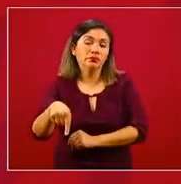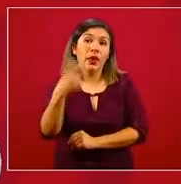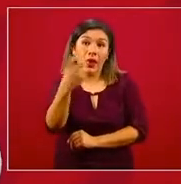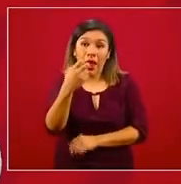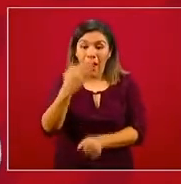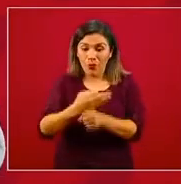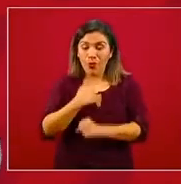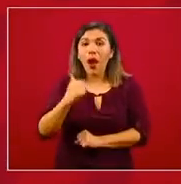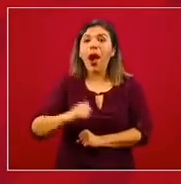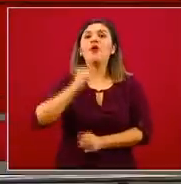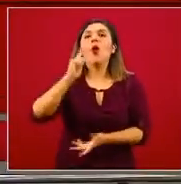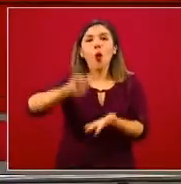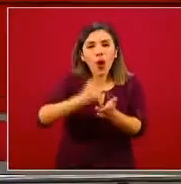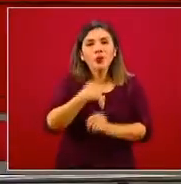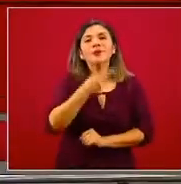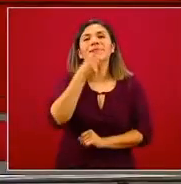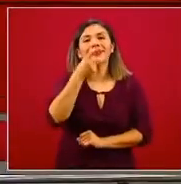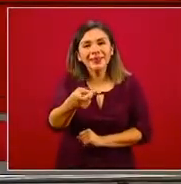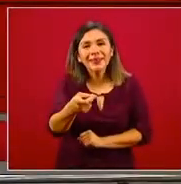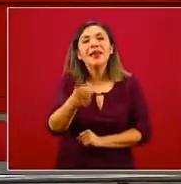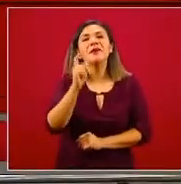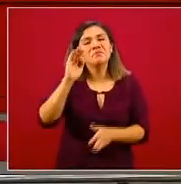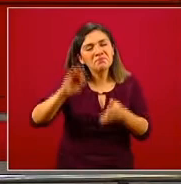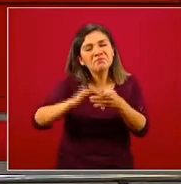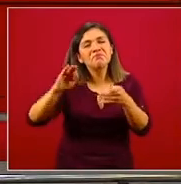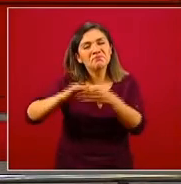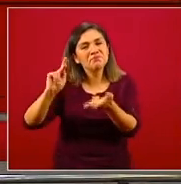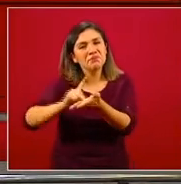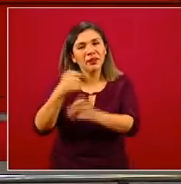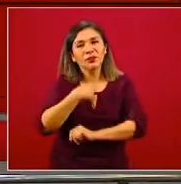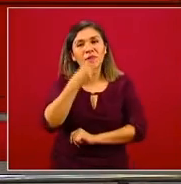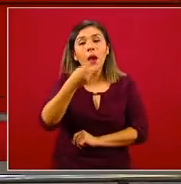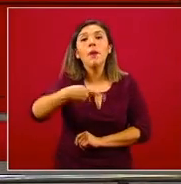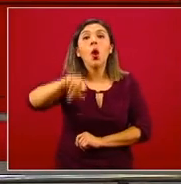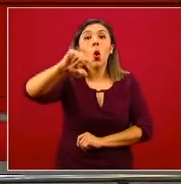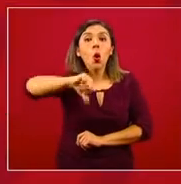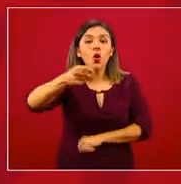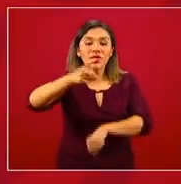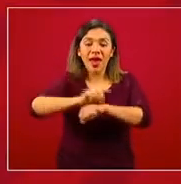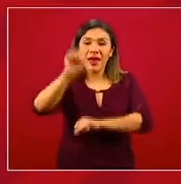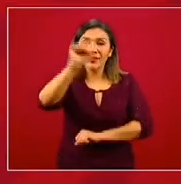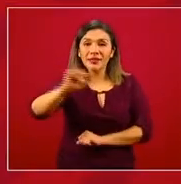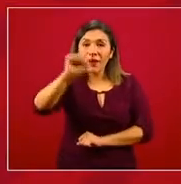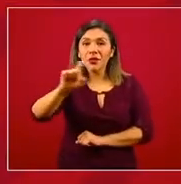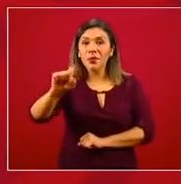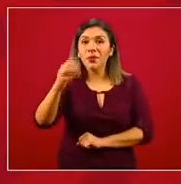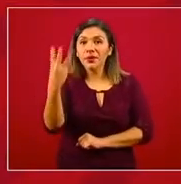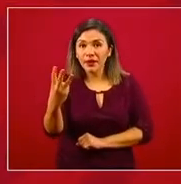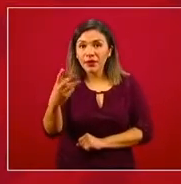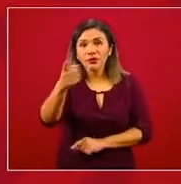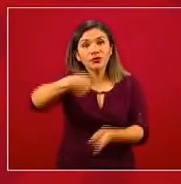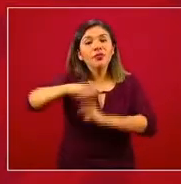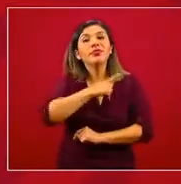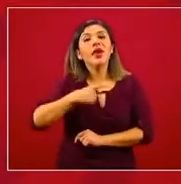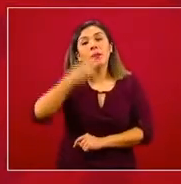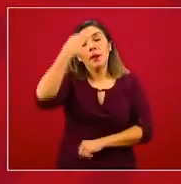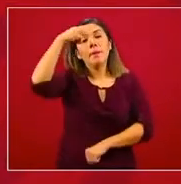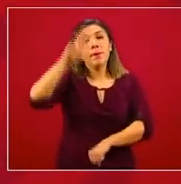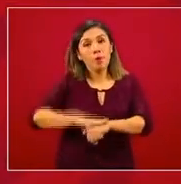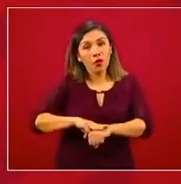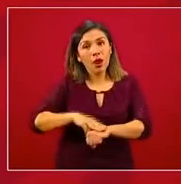space, the more infections will be. And let me repeat something that we've said before, and